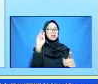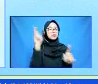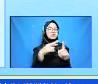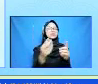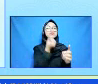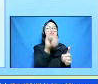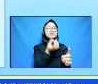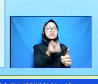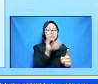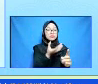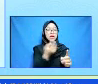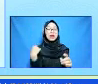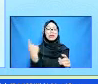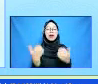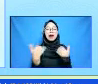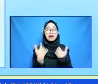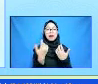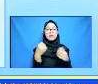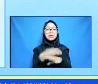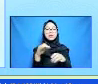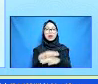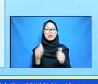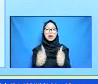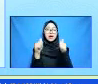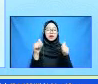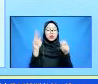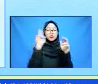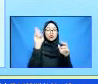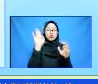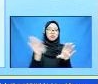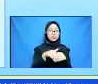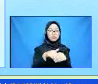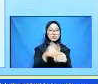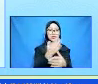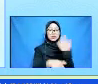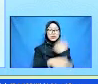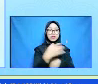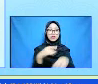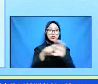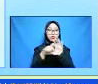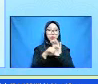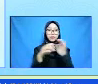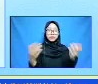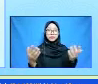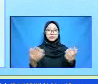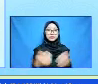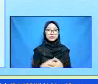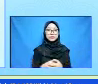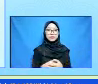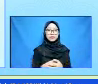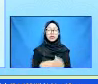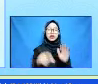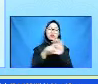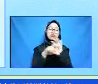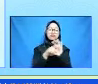person with disabilities, like in our member consortium in district of